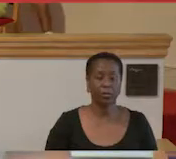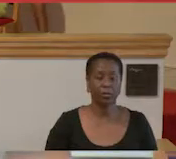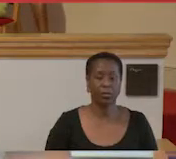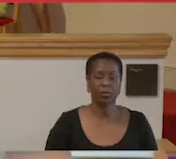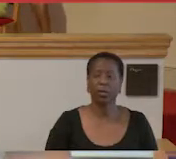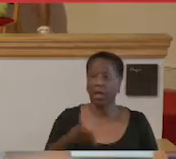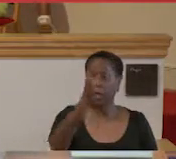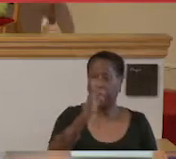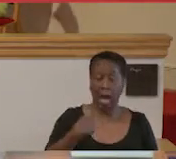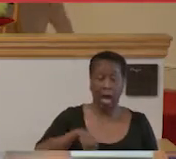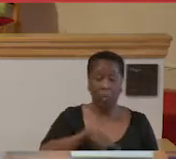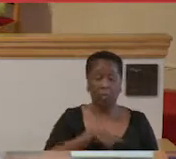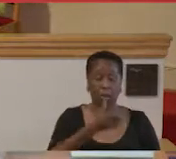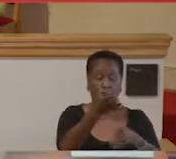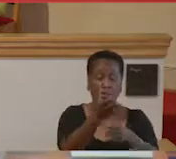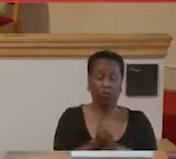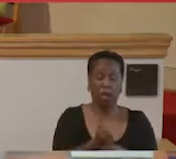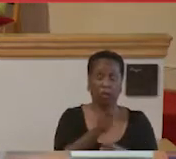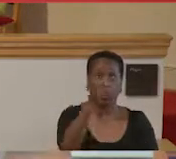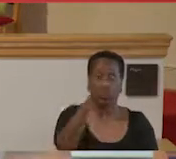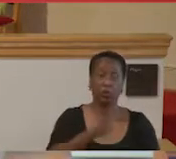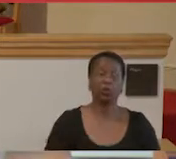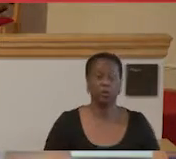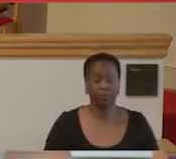God, we trust you.